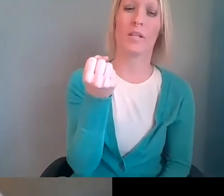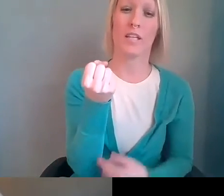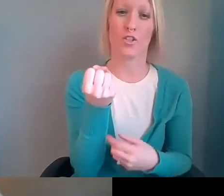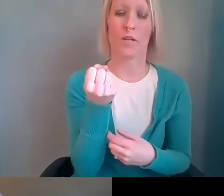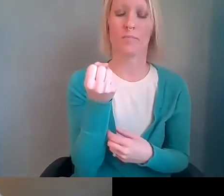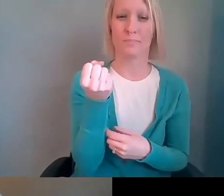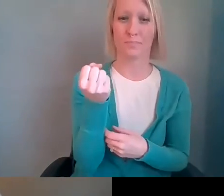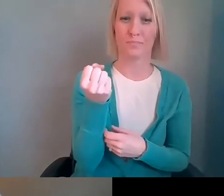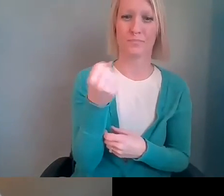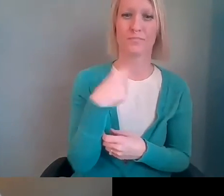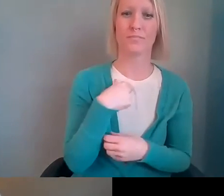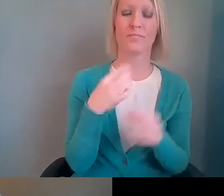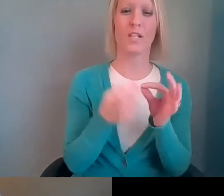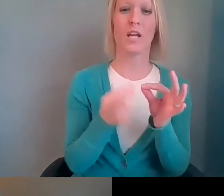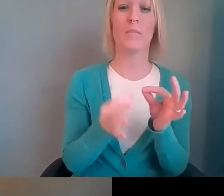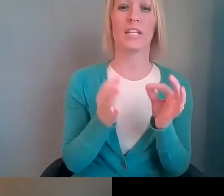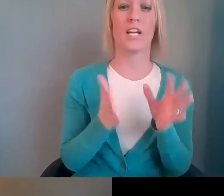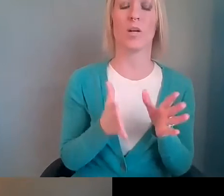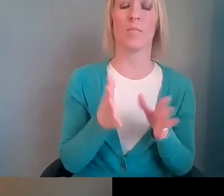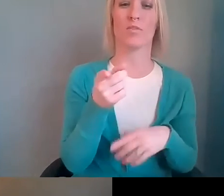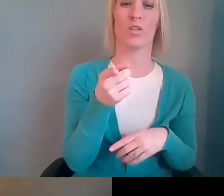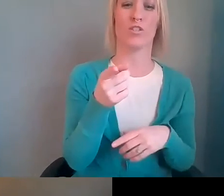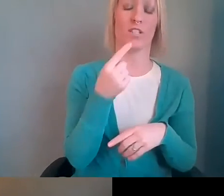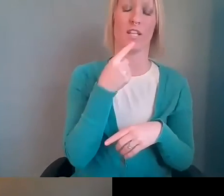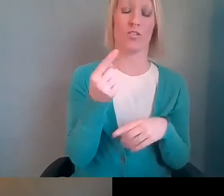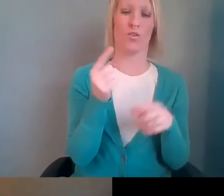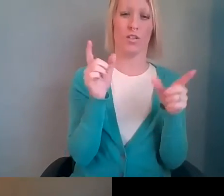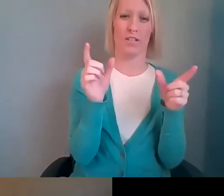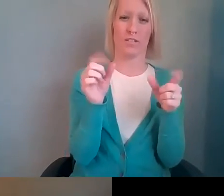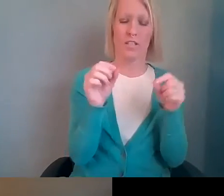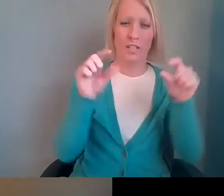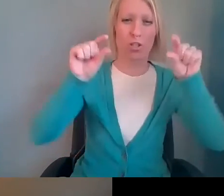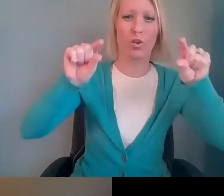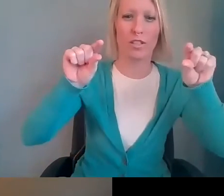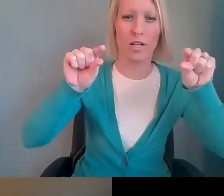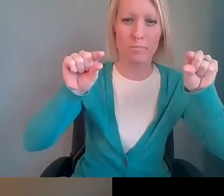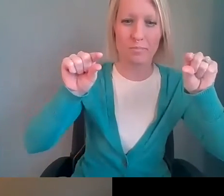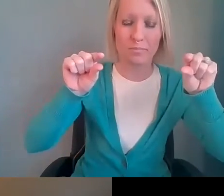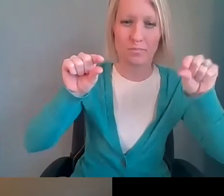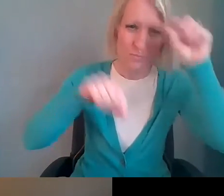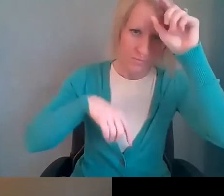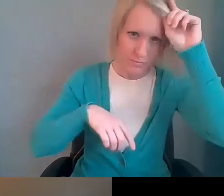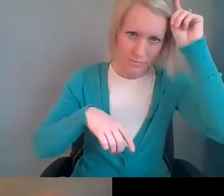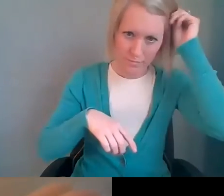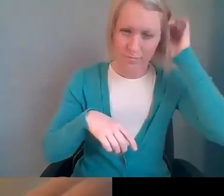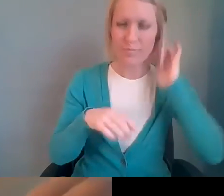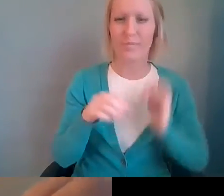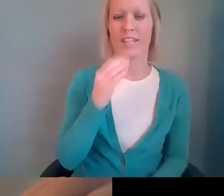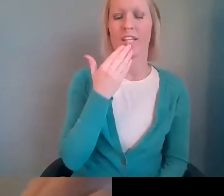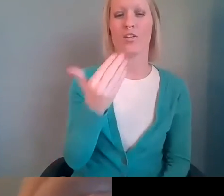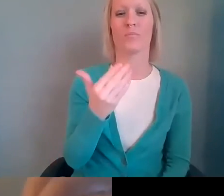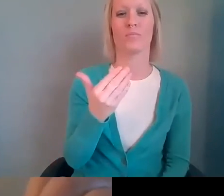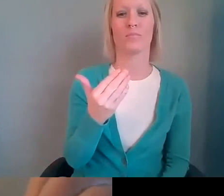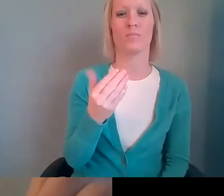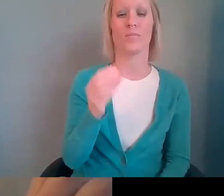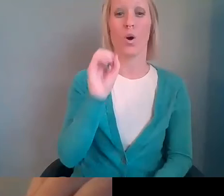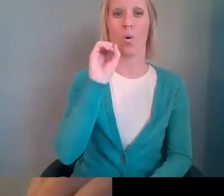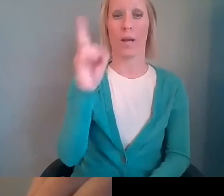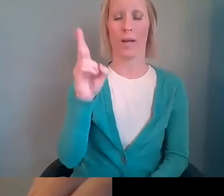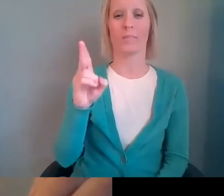really quick. I'm going to catch up. Okay. I'm going to catch up to what you just said. So hold on. Can you hold Okay. it up? Sure. Thank